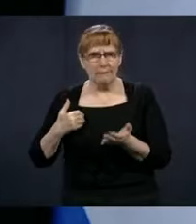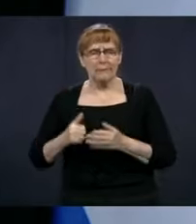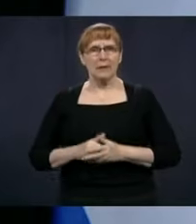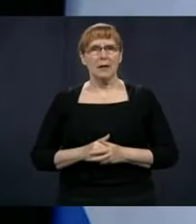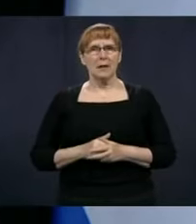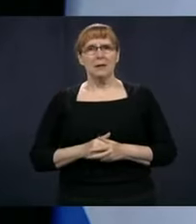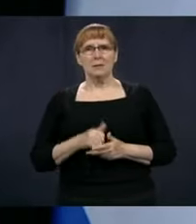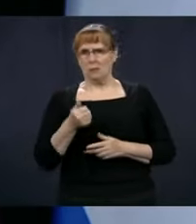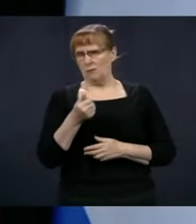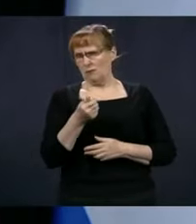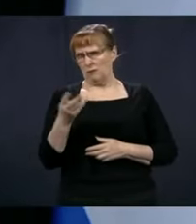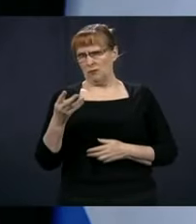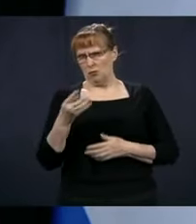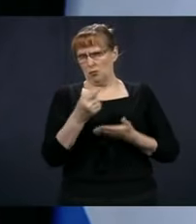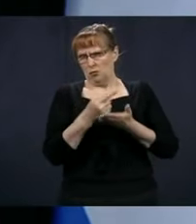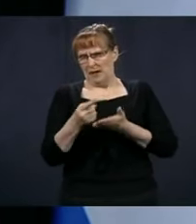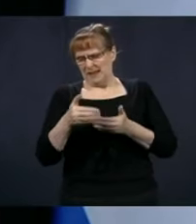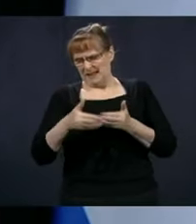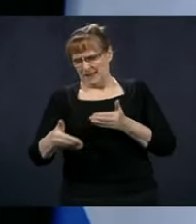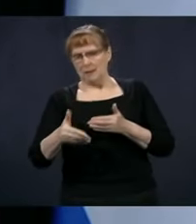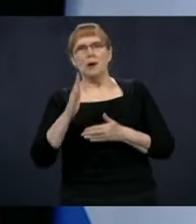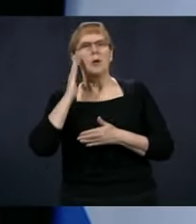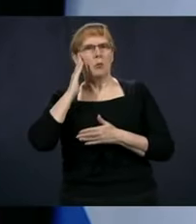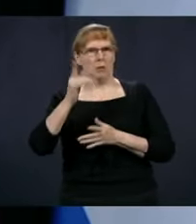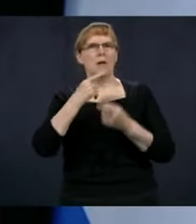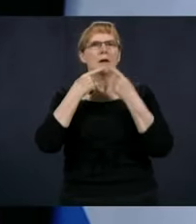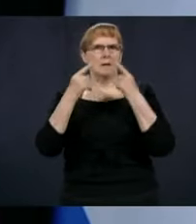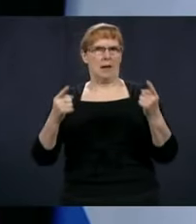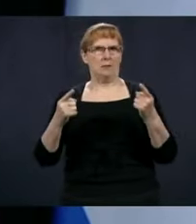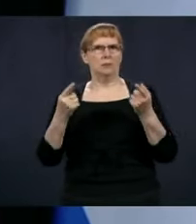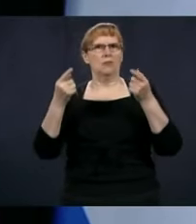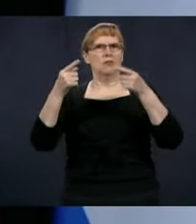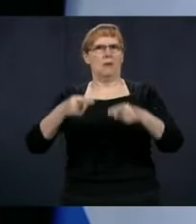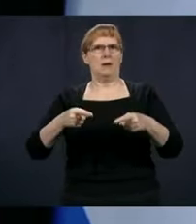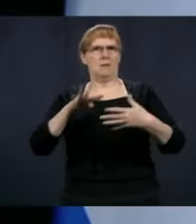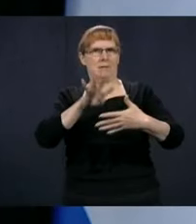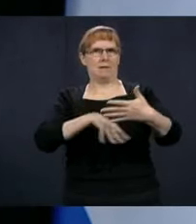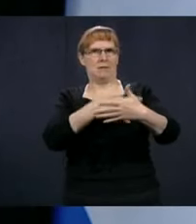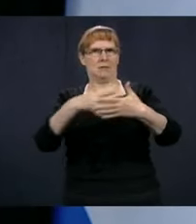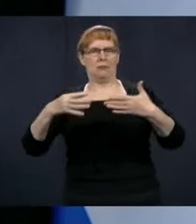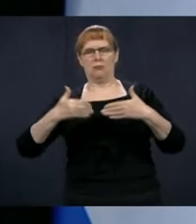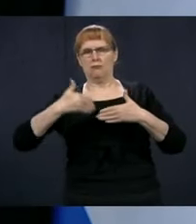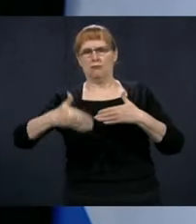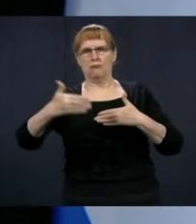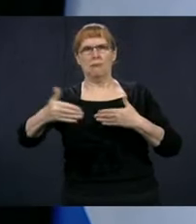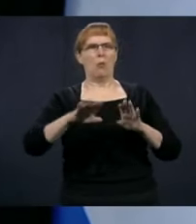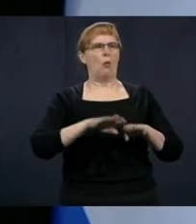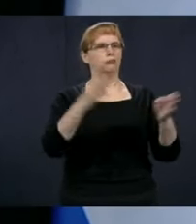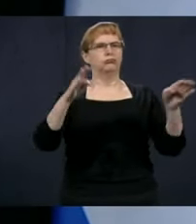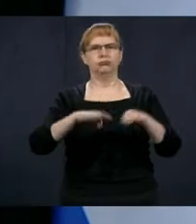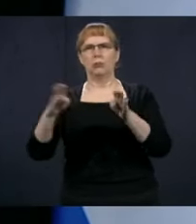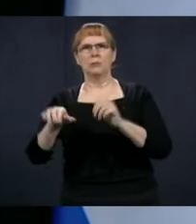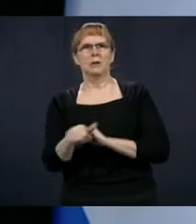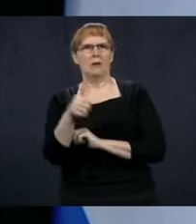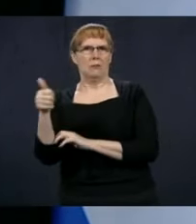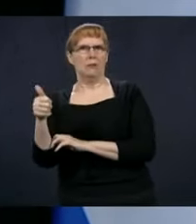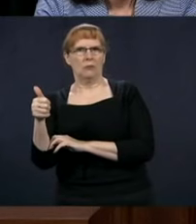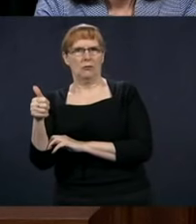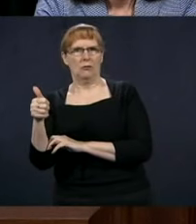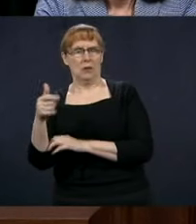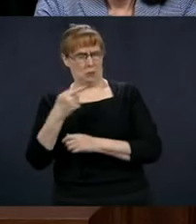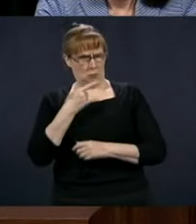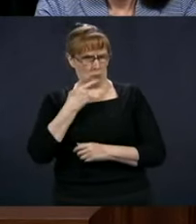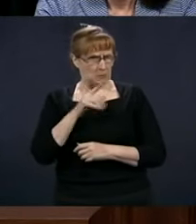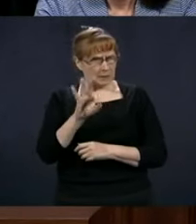days we're going to announce the dates based on the experience we are having. Est-ce que c'est possible pour vous de répéter en français,